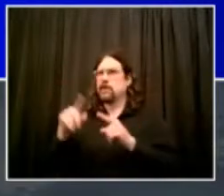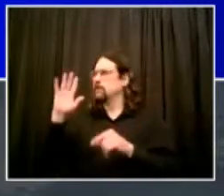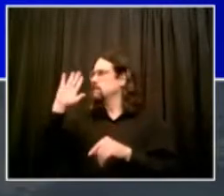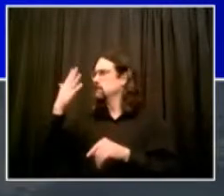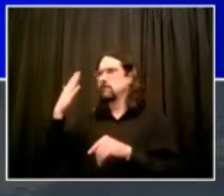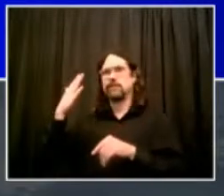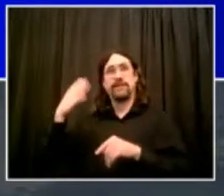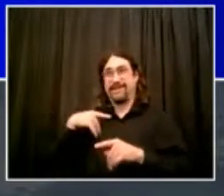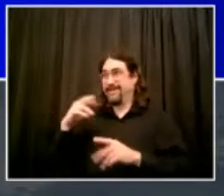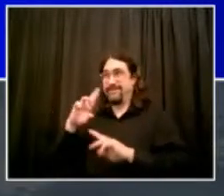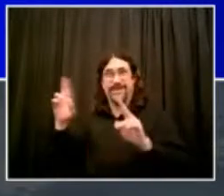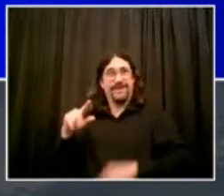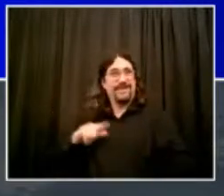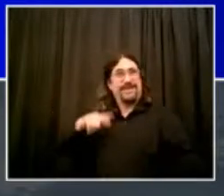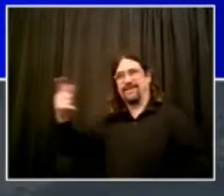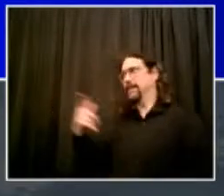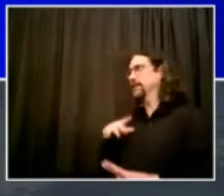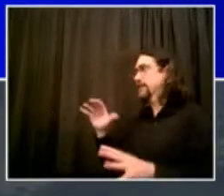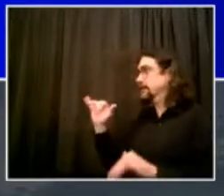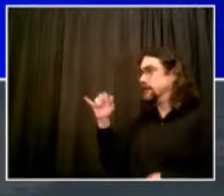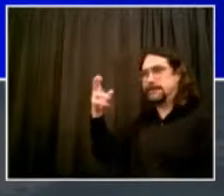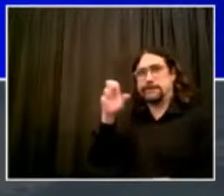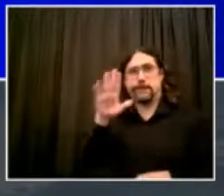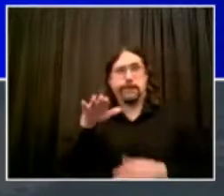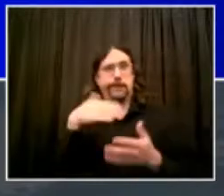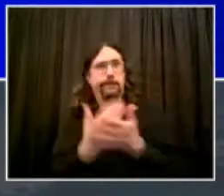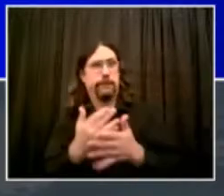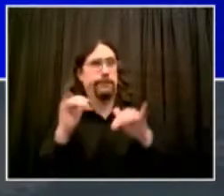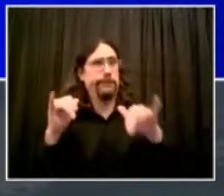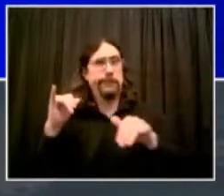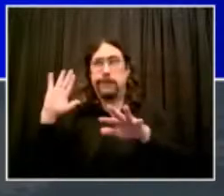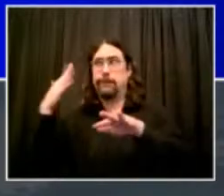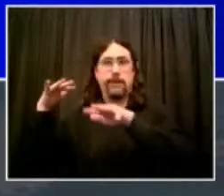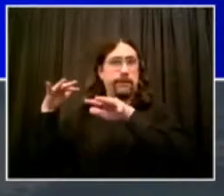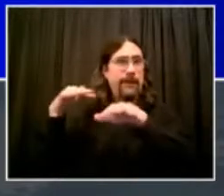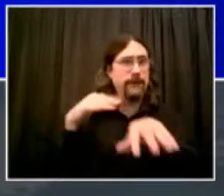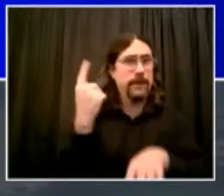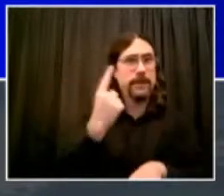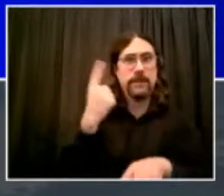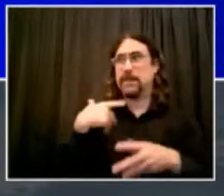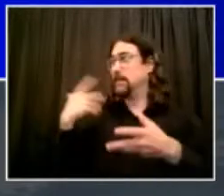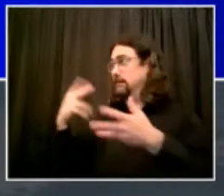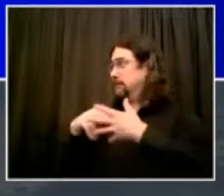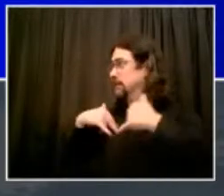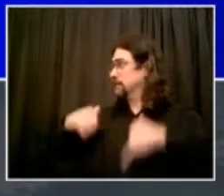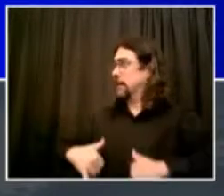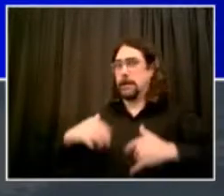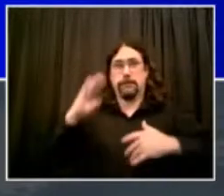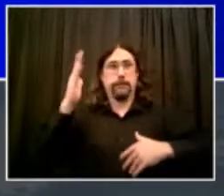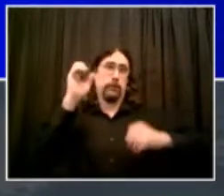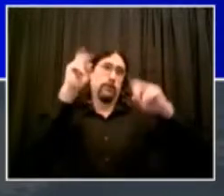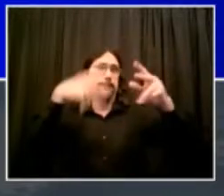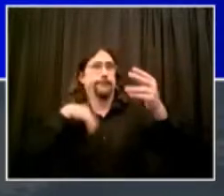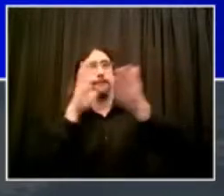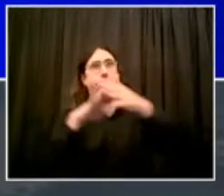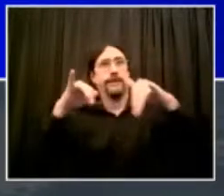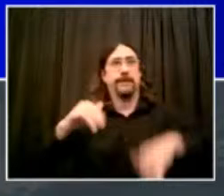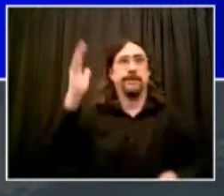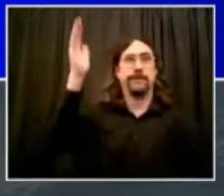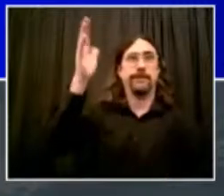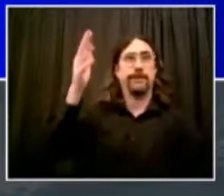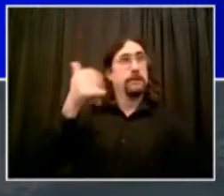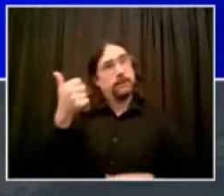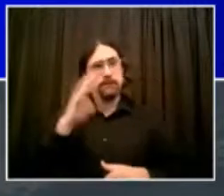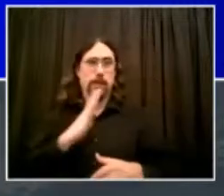up passion in New Yorkers, alternate side parking. We have obviously